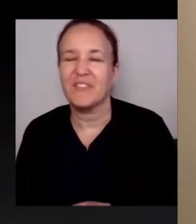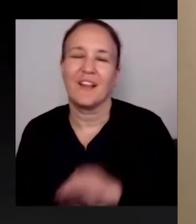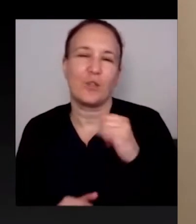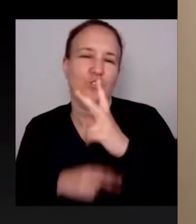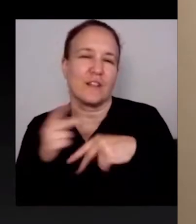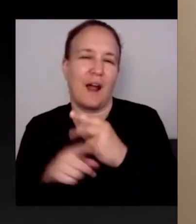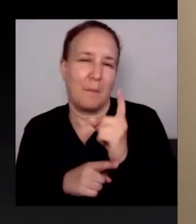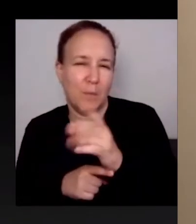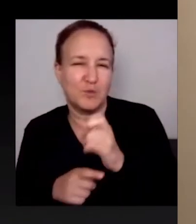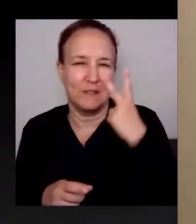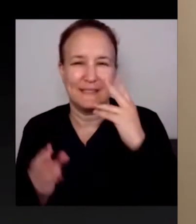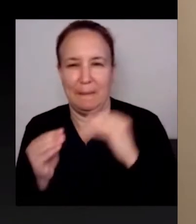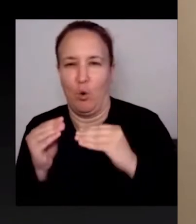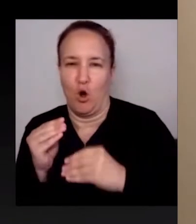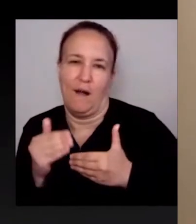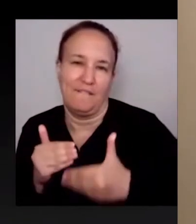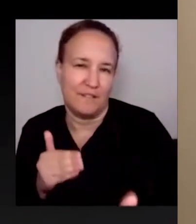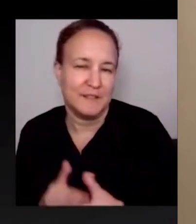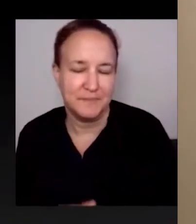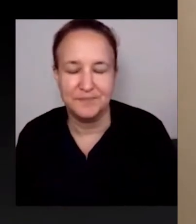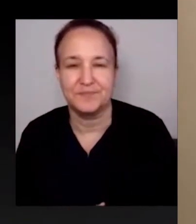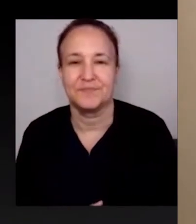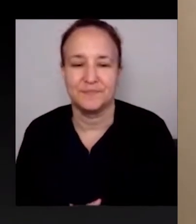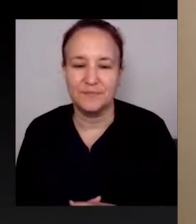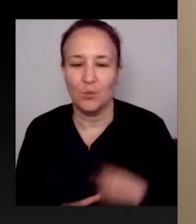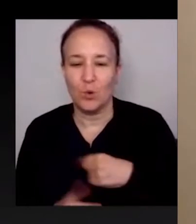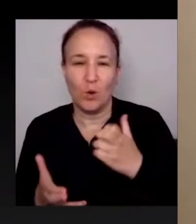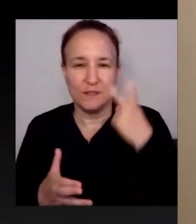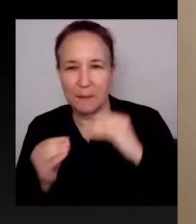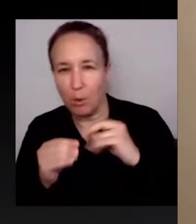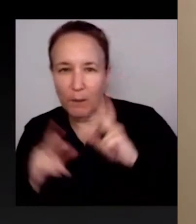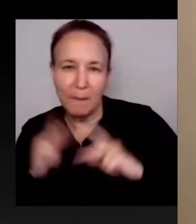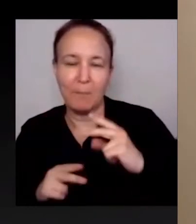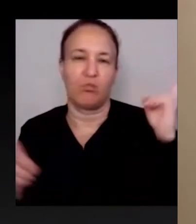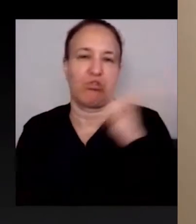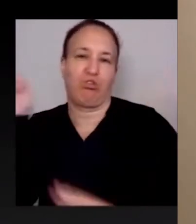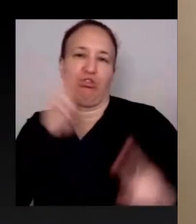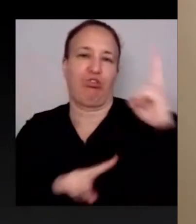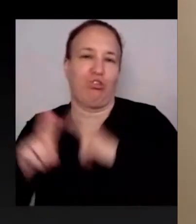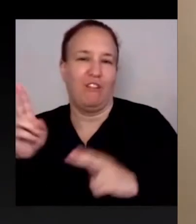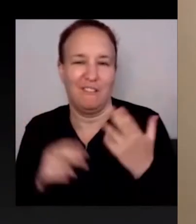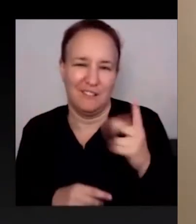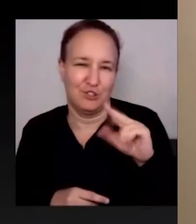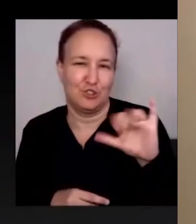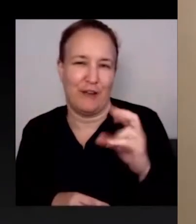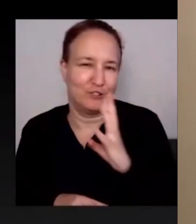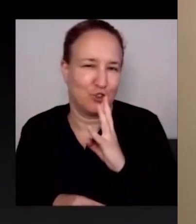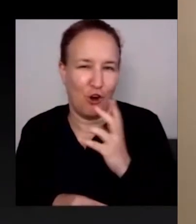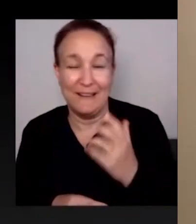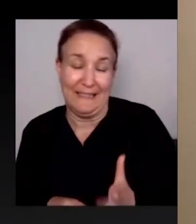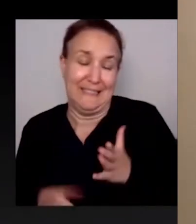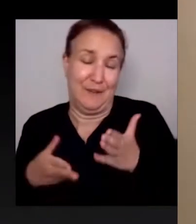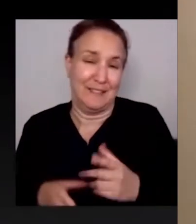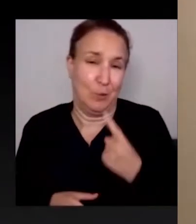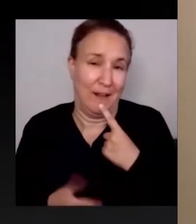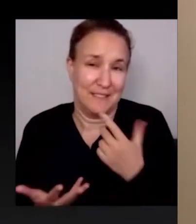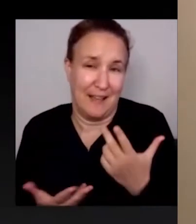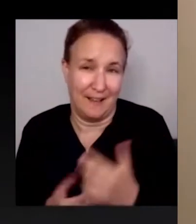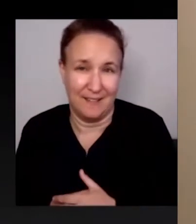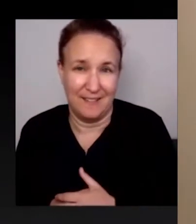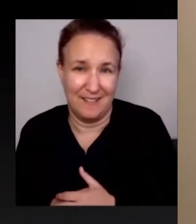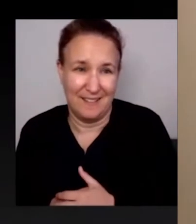see more of. We want to see more people trash talking, which is a fancy way of saying bonding over